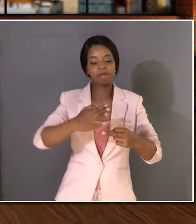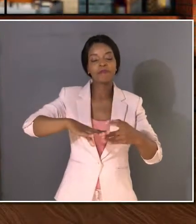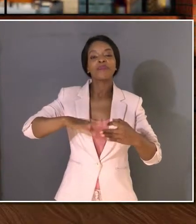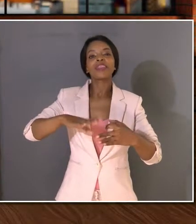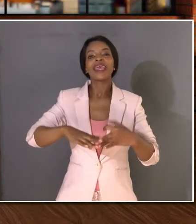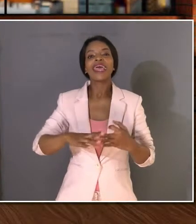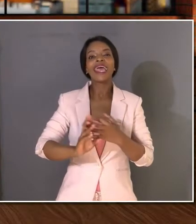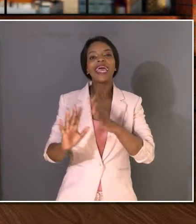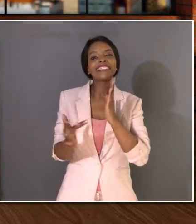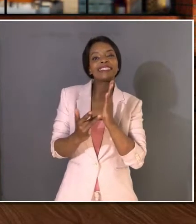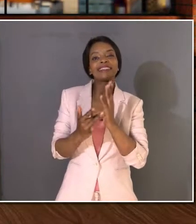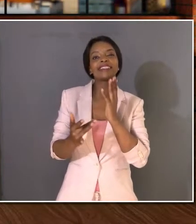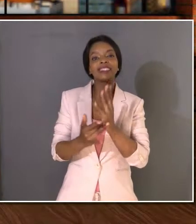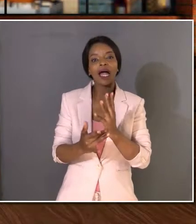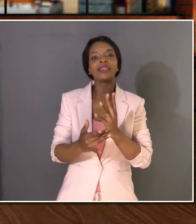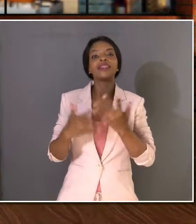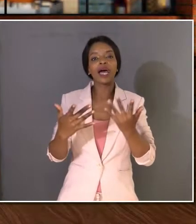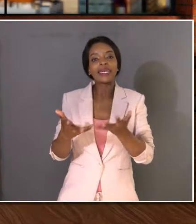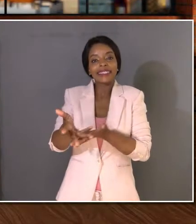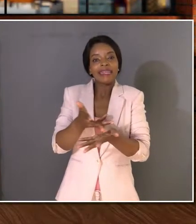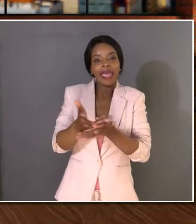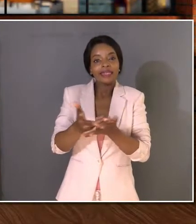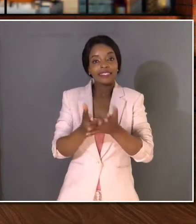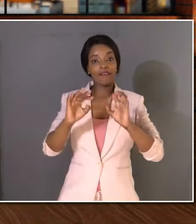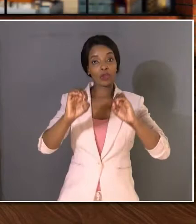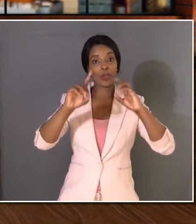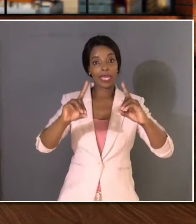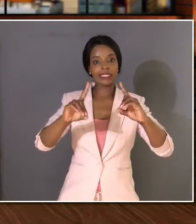Digital Interactive Educational Books.